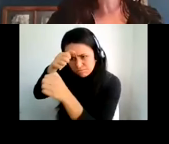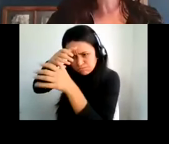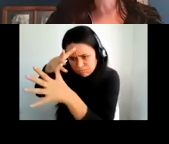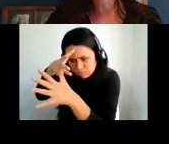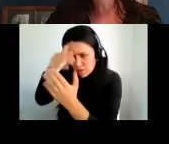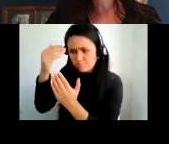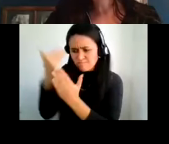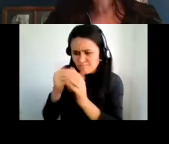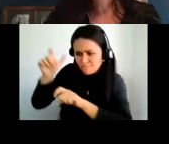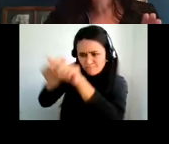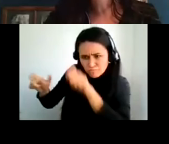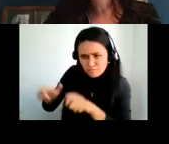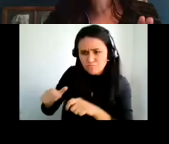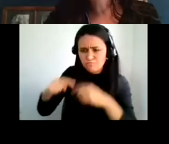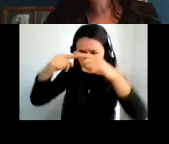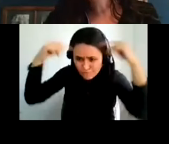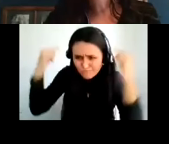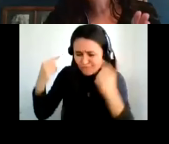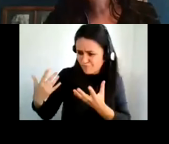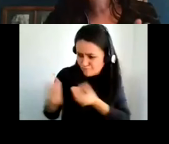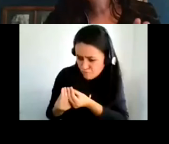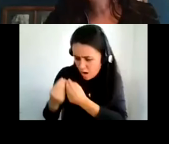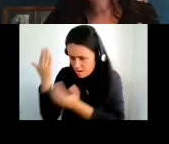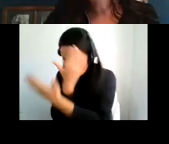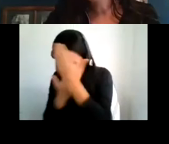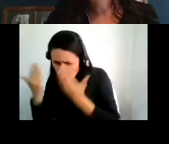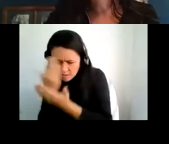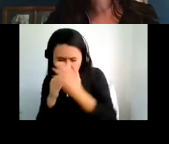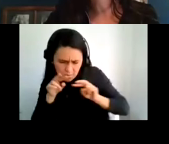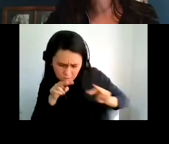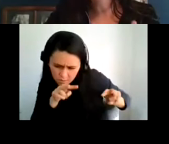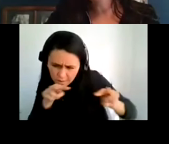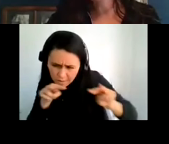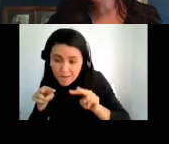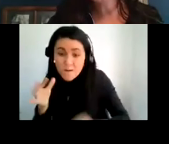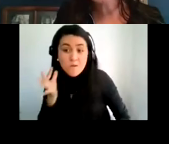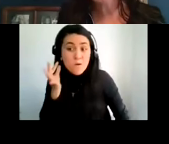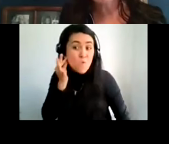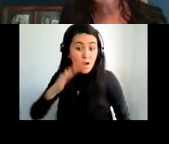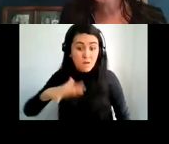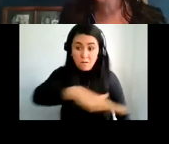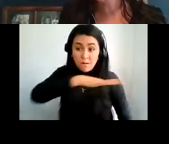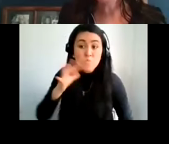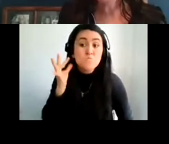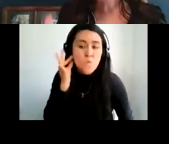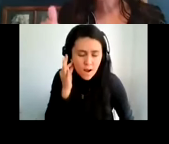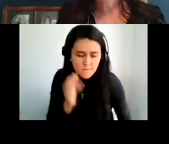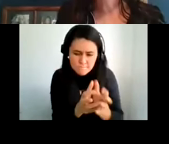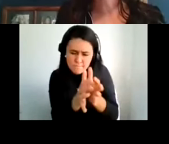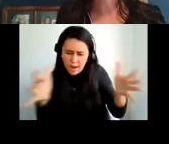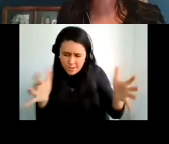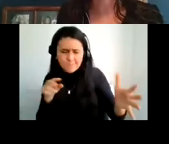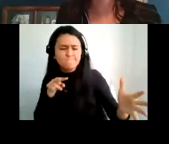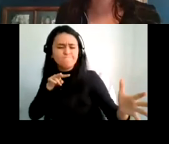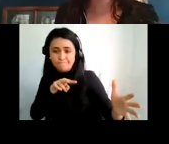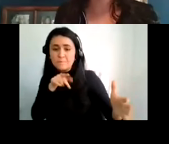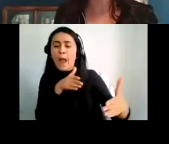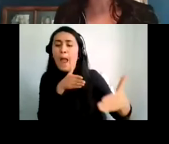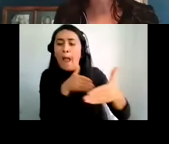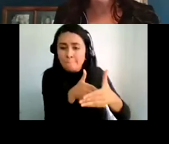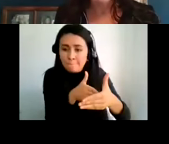with regard to gender issues have led us to understand that this group of